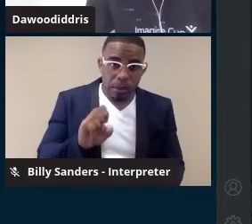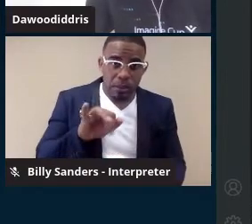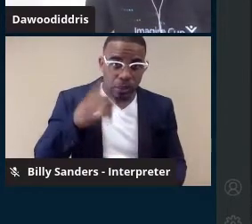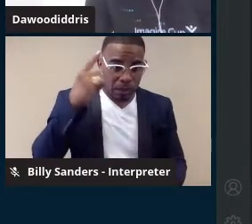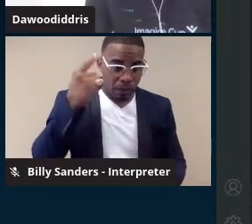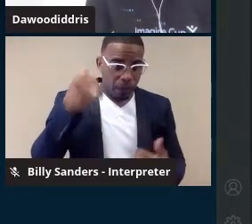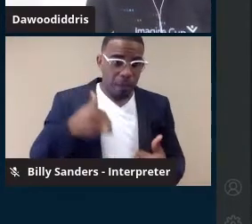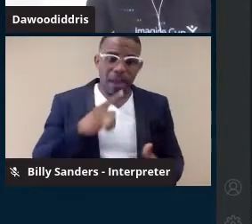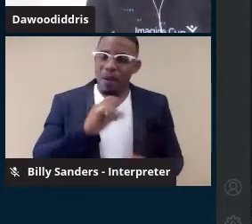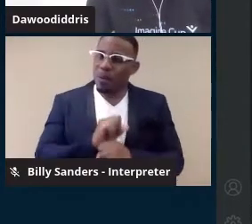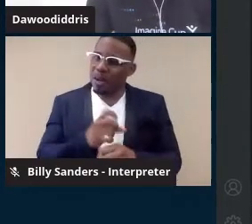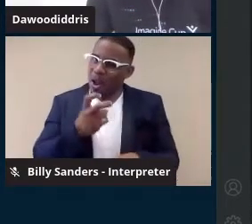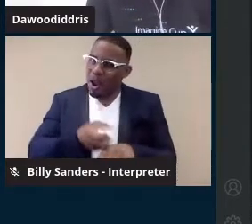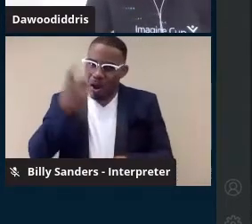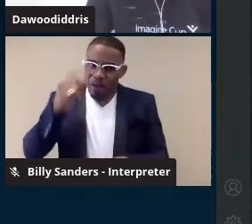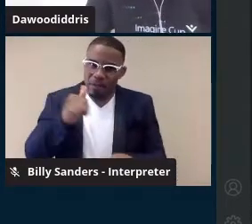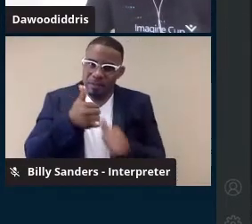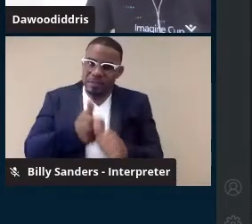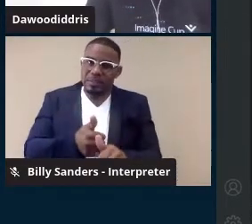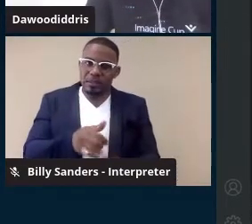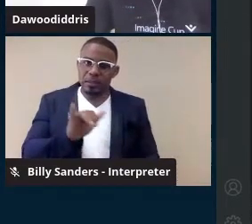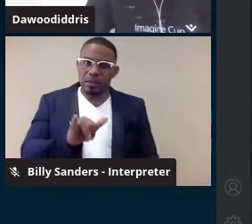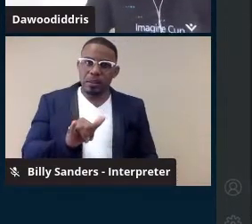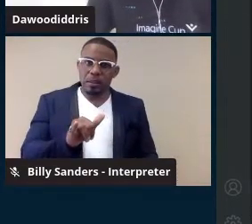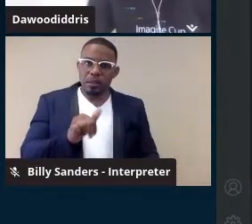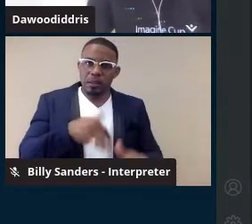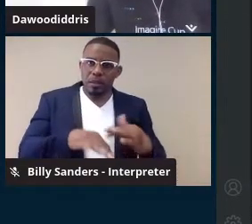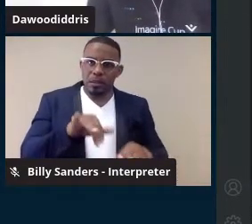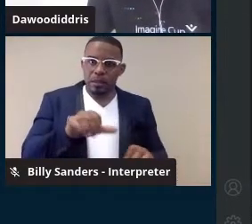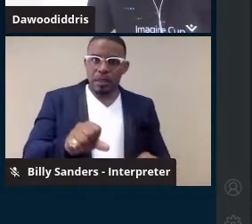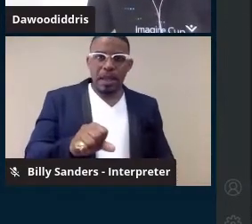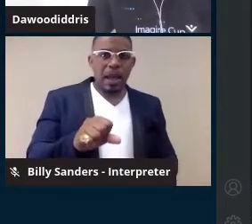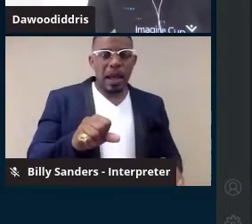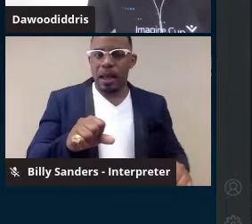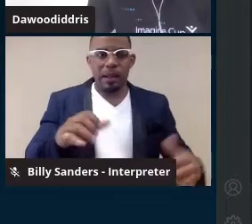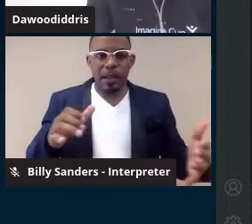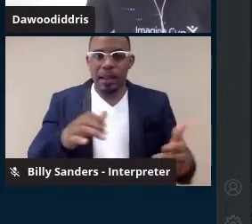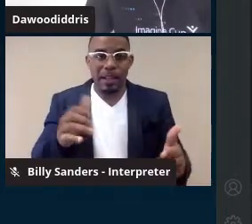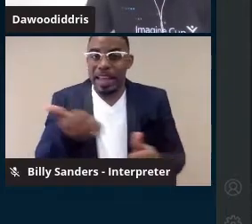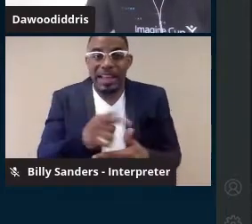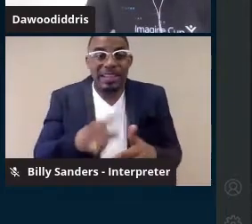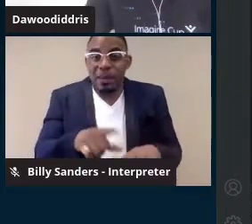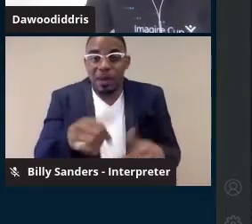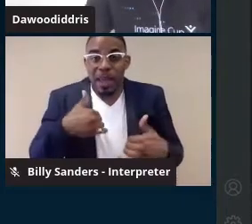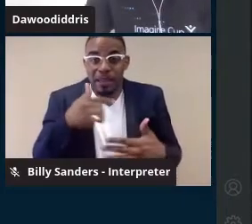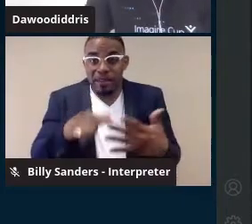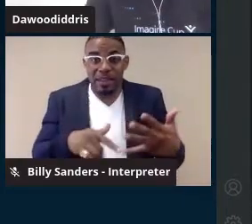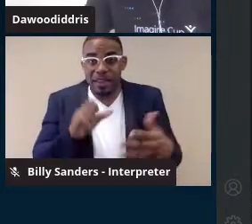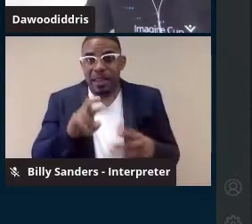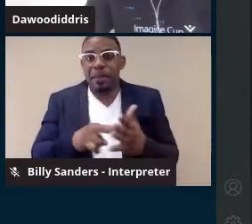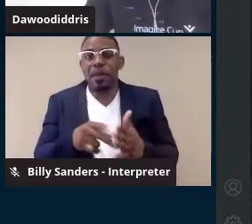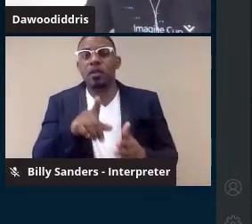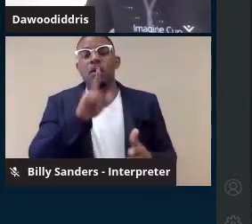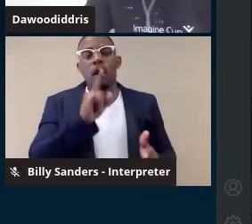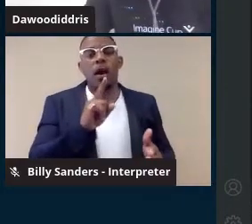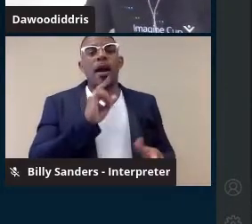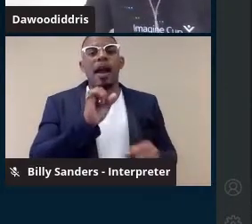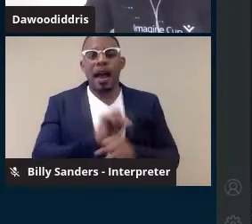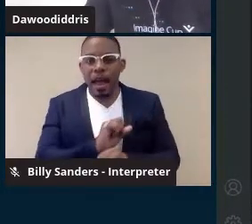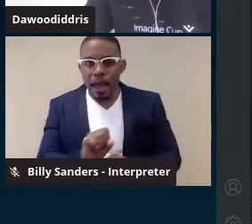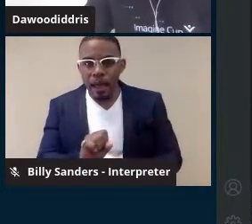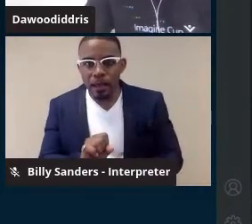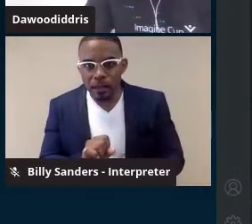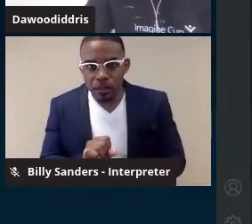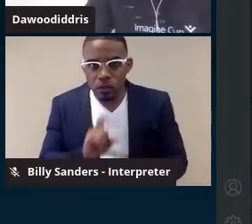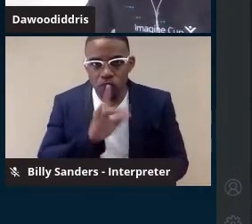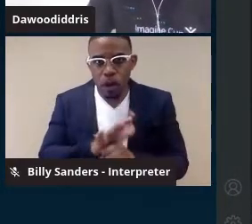me. But I'm going to call this function called async, all right? Anytime you have async, it only means that you are actually, you've been promised